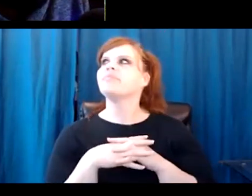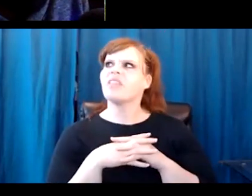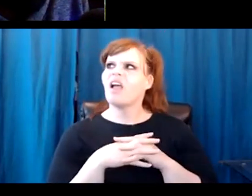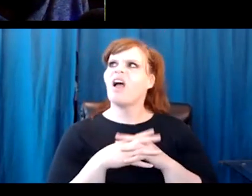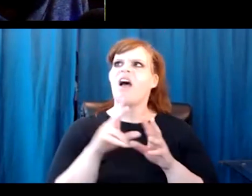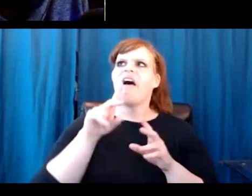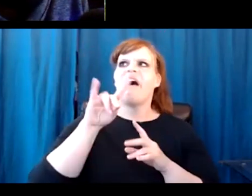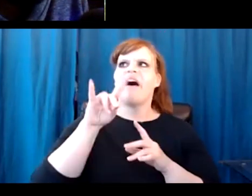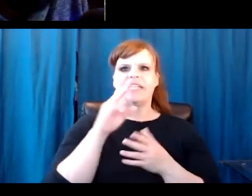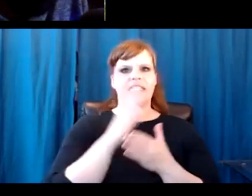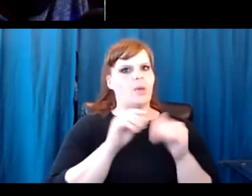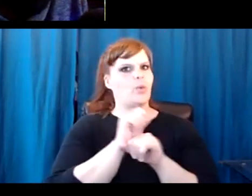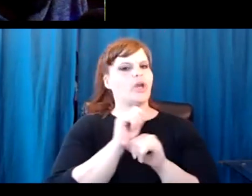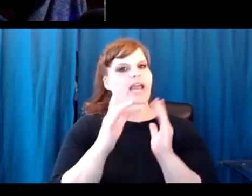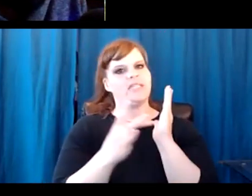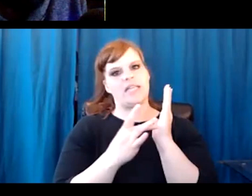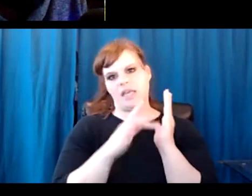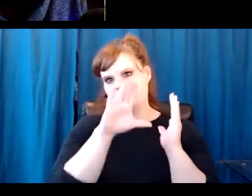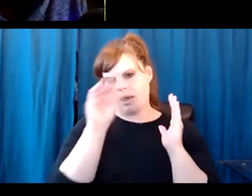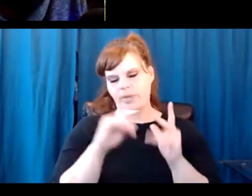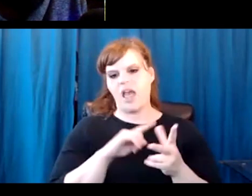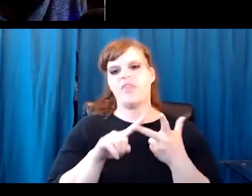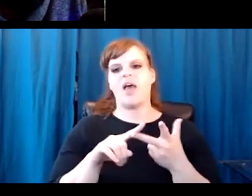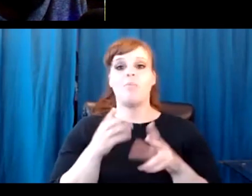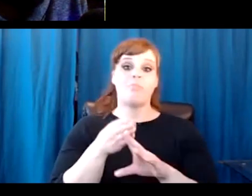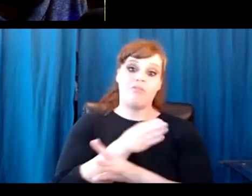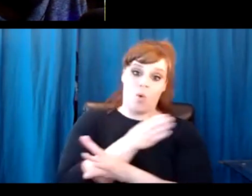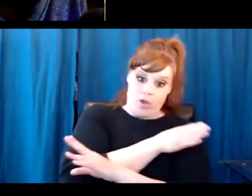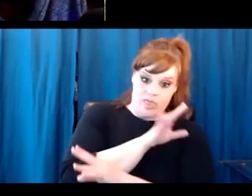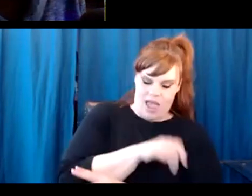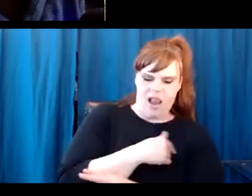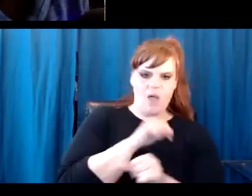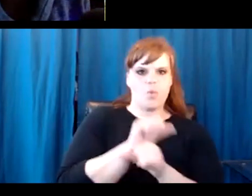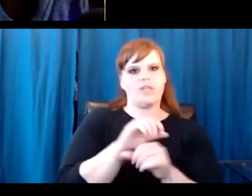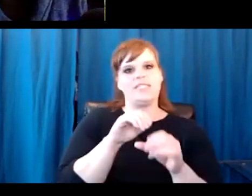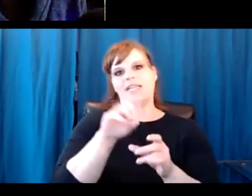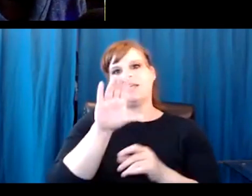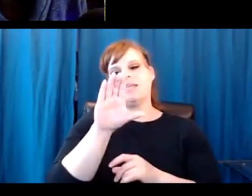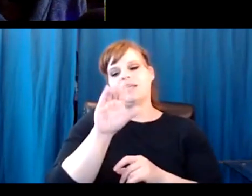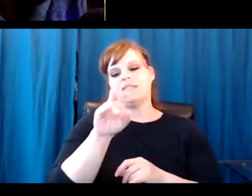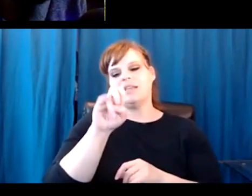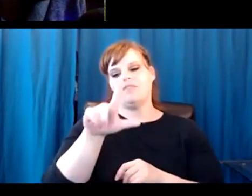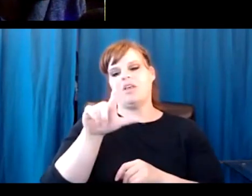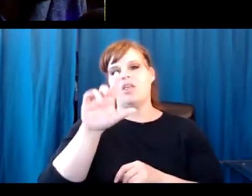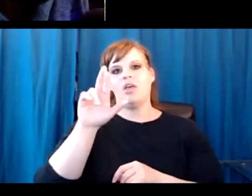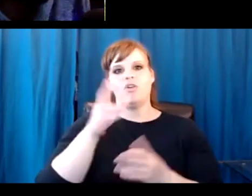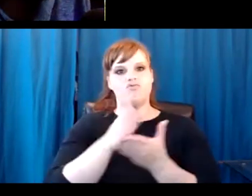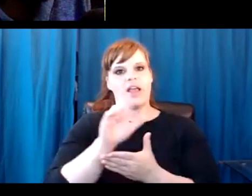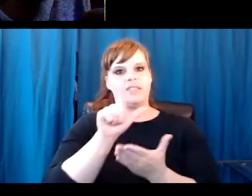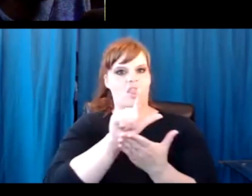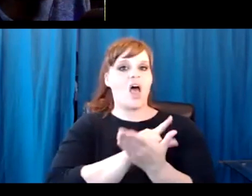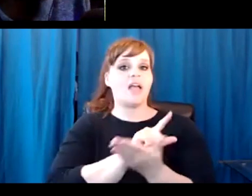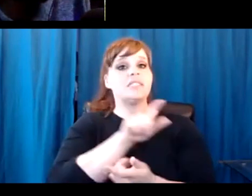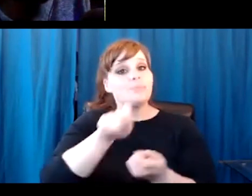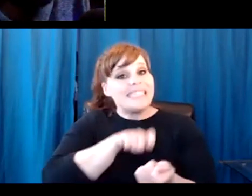I did some work at a tech company. And then before that, I did work in civil rights law, particularly with regards to incarceration.